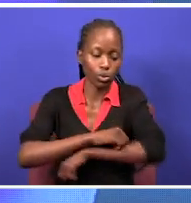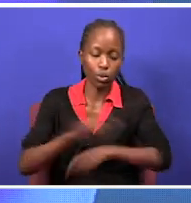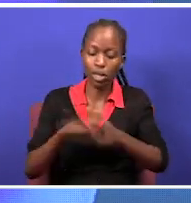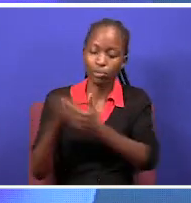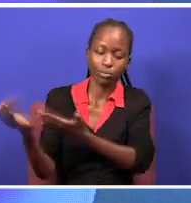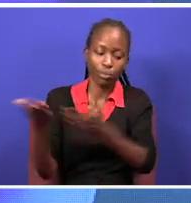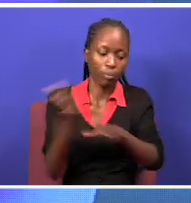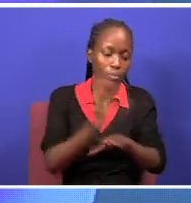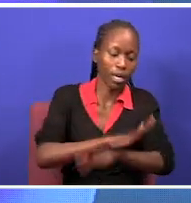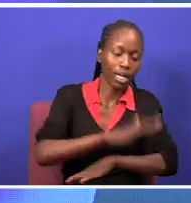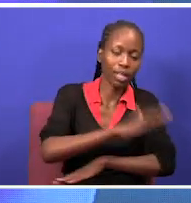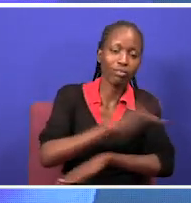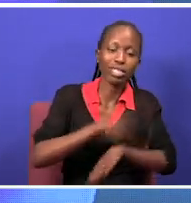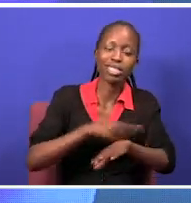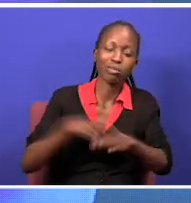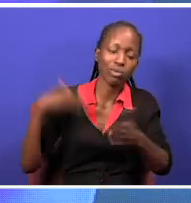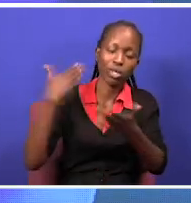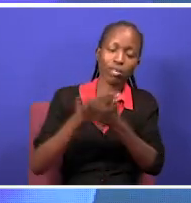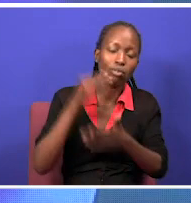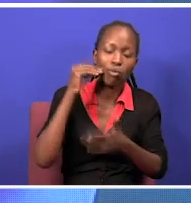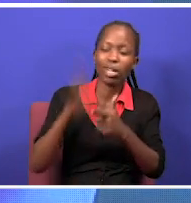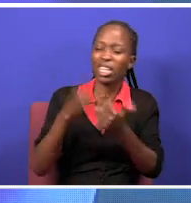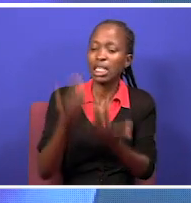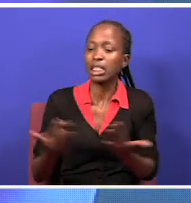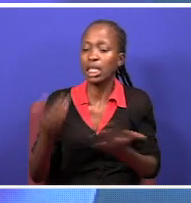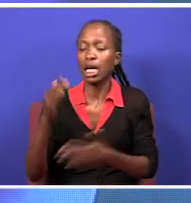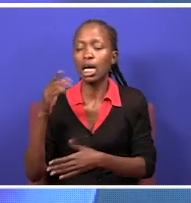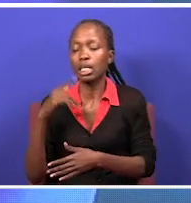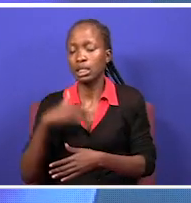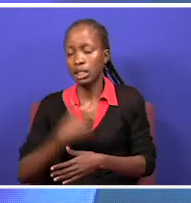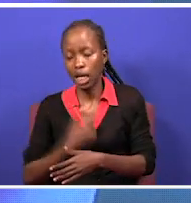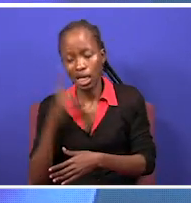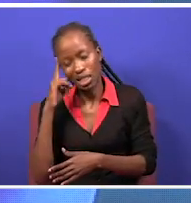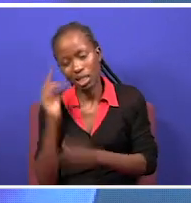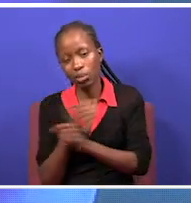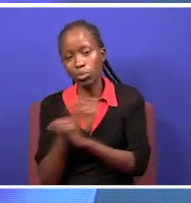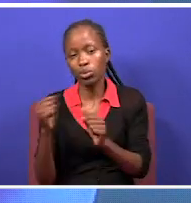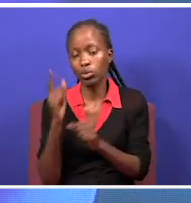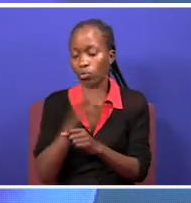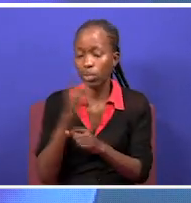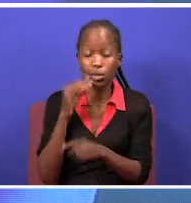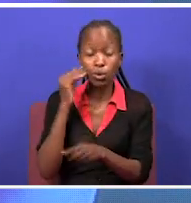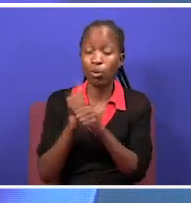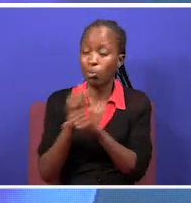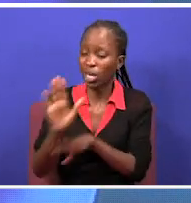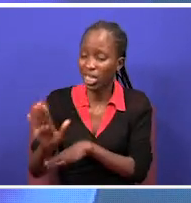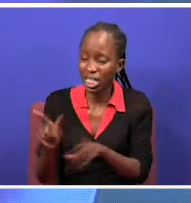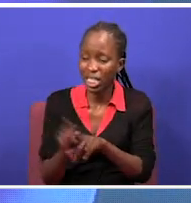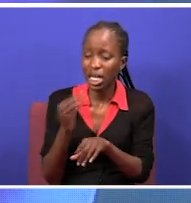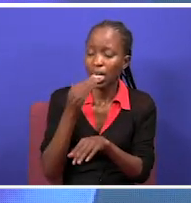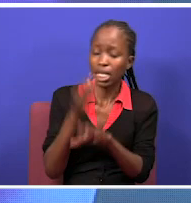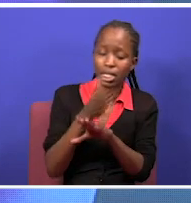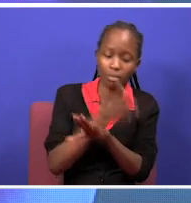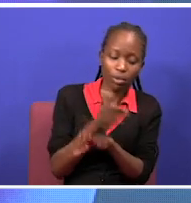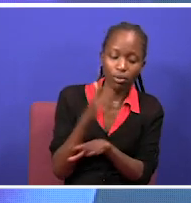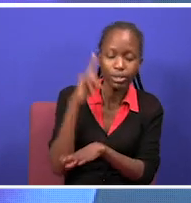evening. By the time you get home, they are tired and sleepy and can hardly finish their homework, eat before dozing,